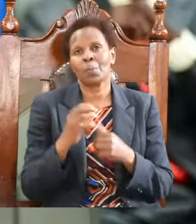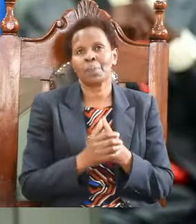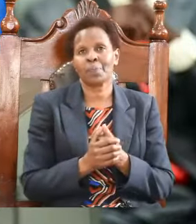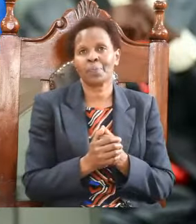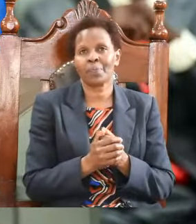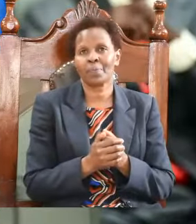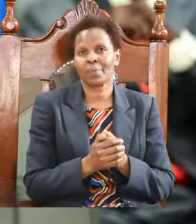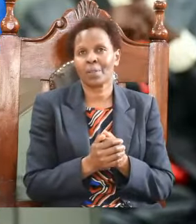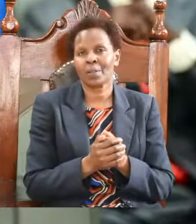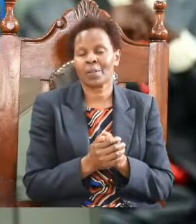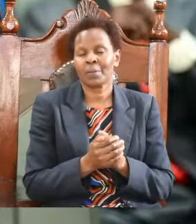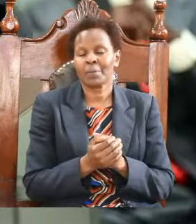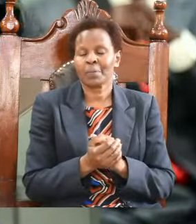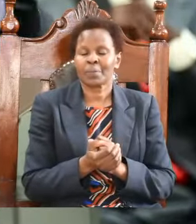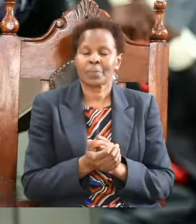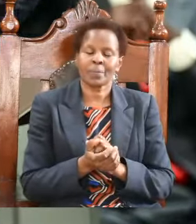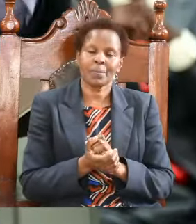qualify to be the